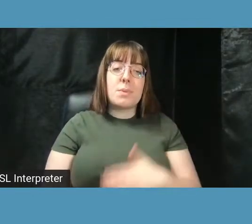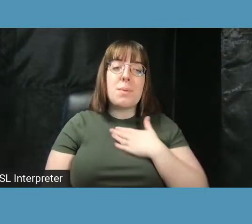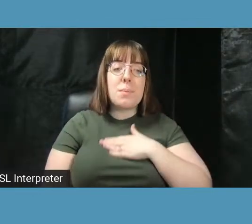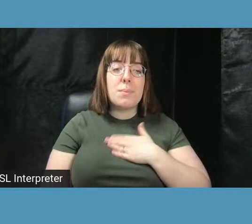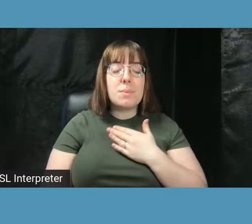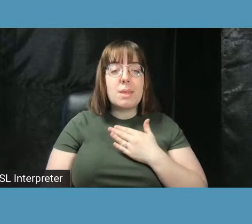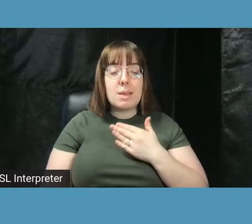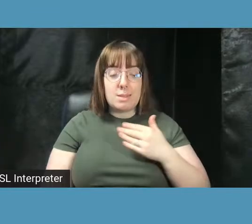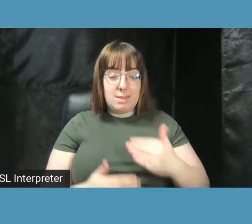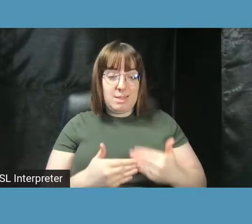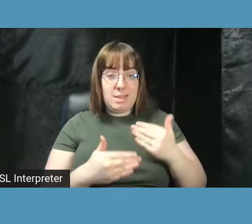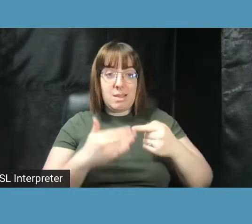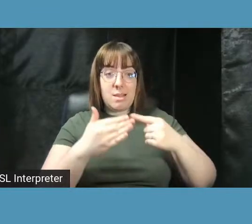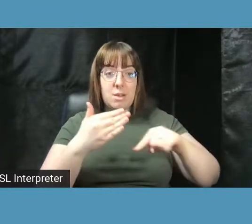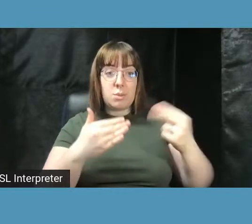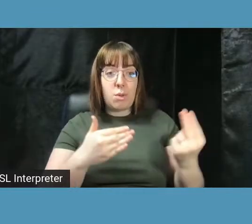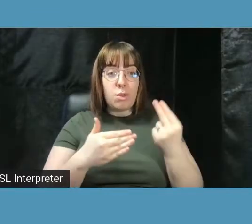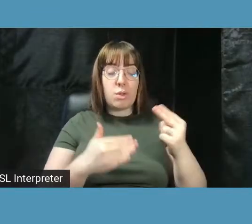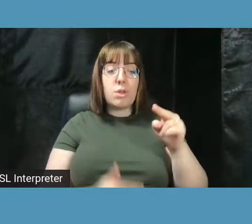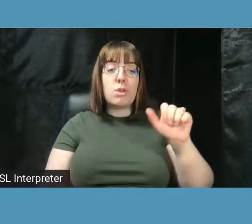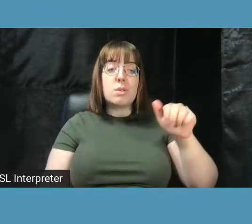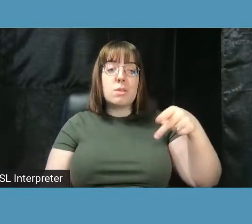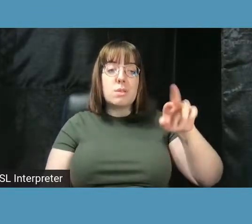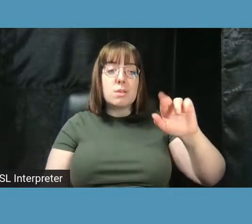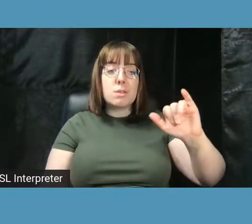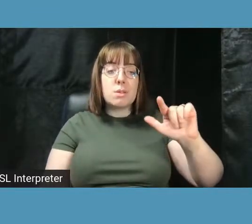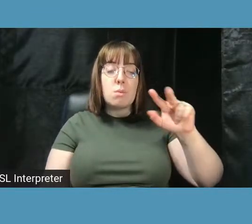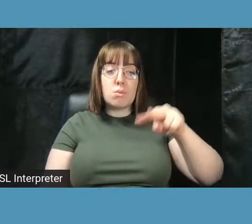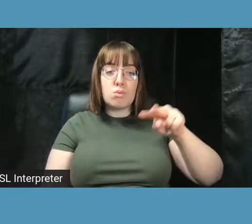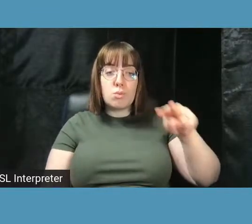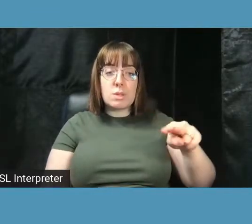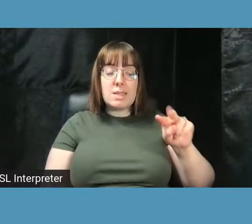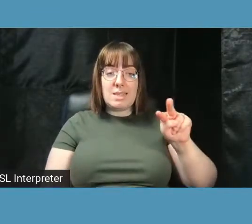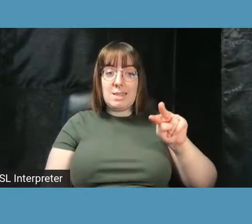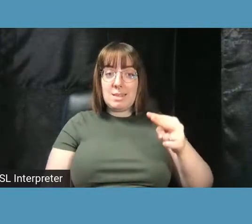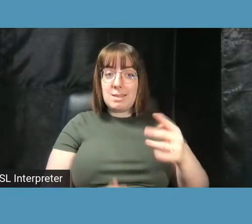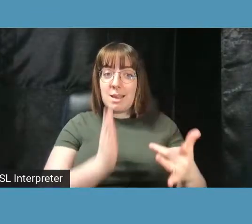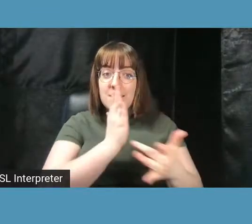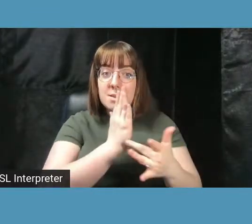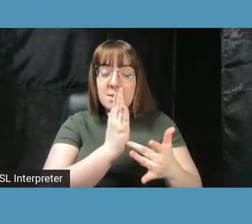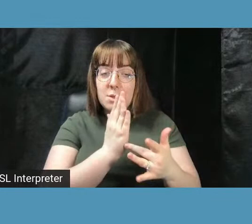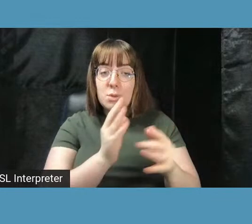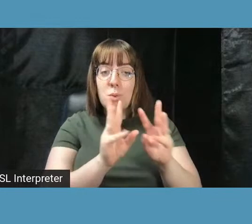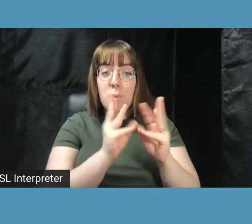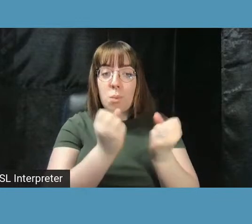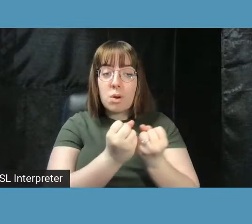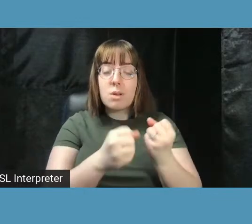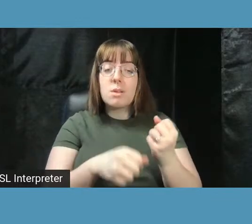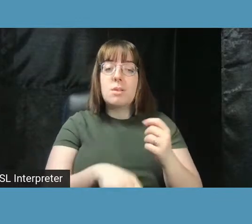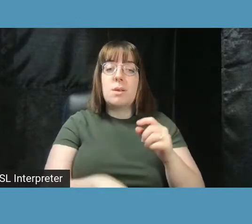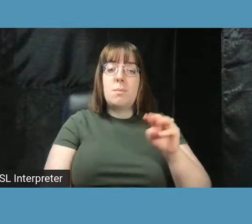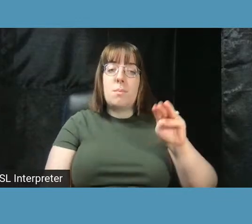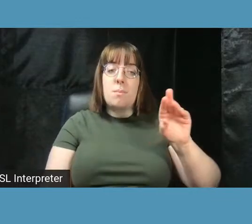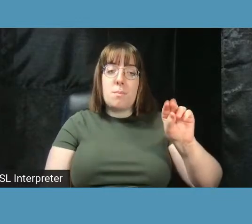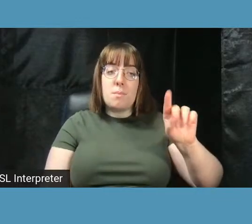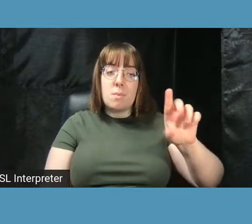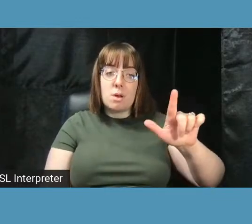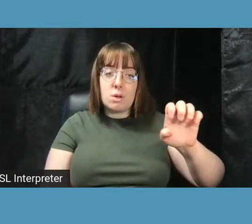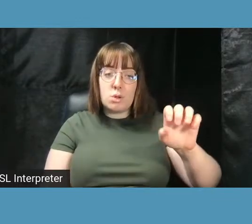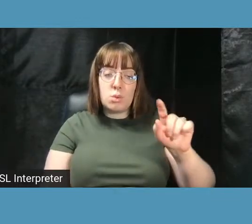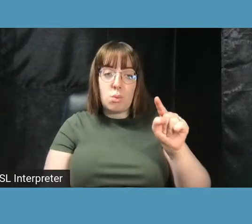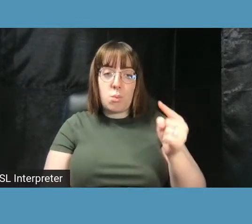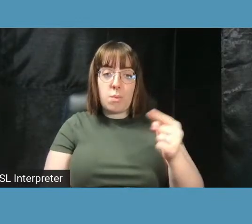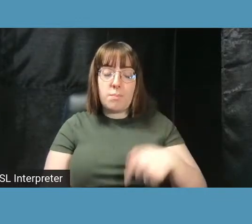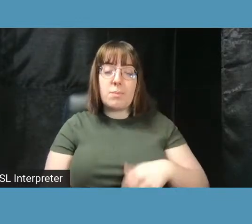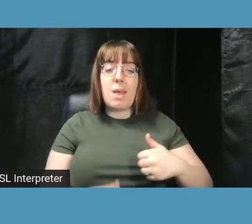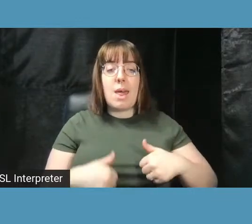next Thursday, April 22nd, for the second technical workshop in Module 1, which is live streamed program accessibility. And